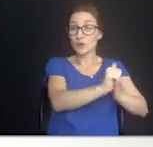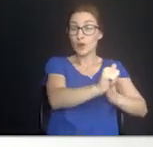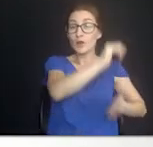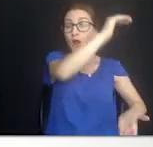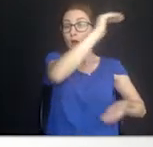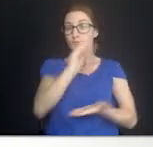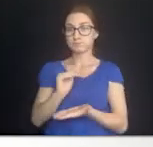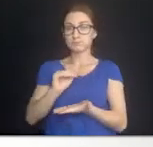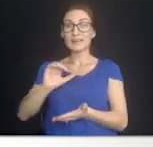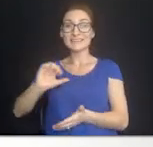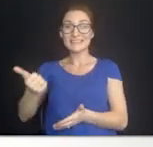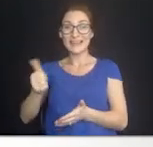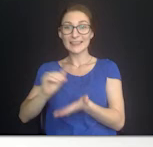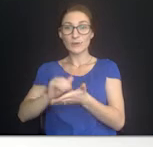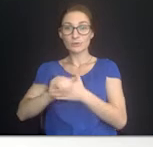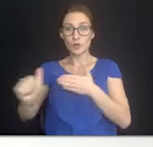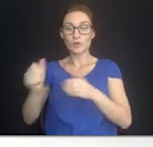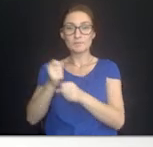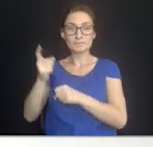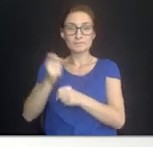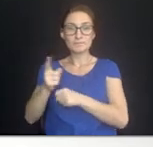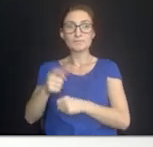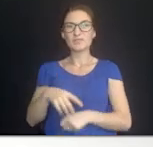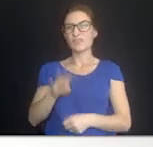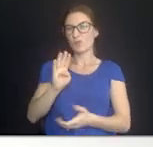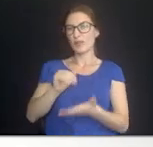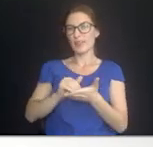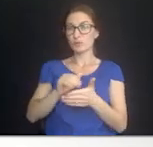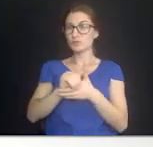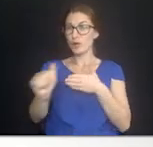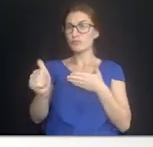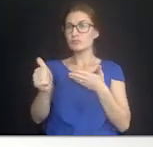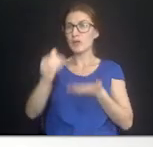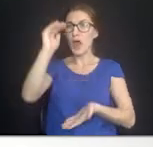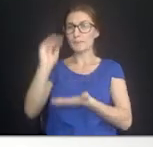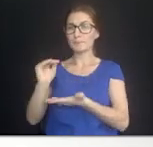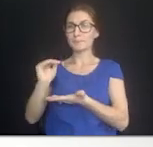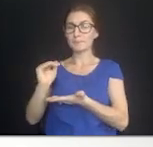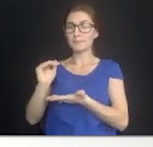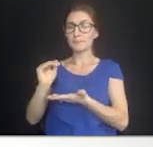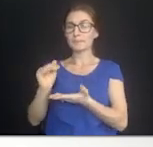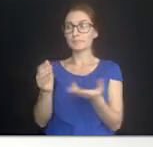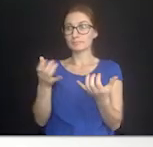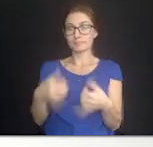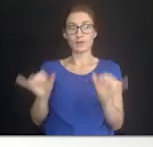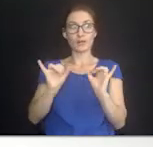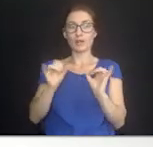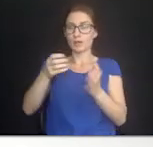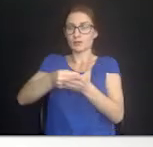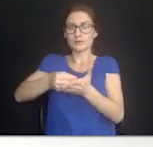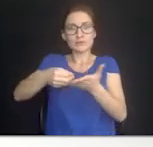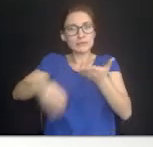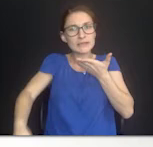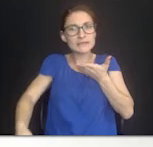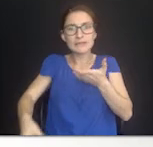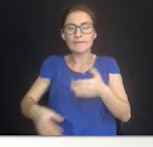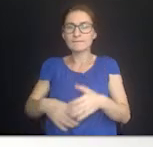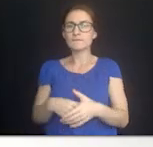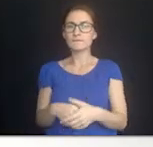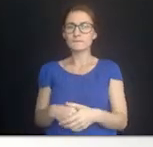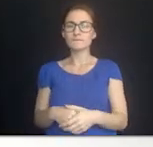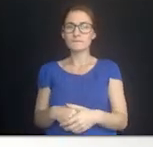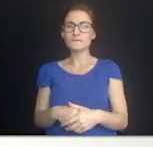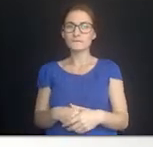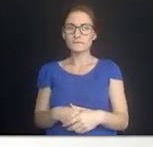year. That'll help over time, right? It's a little bit, but it's still 10 grand a year on less than $500,000. It's expensive, right? And